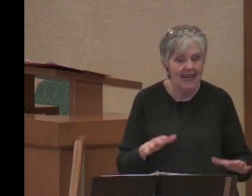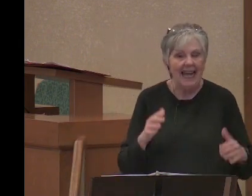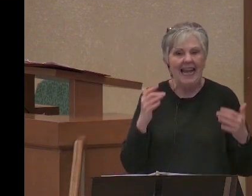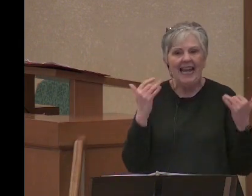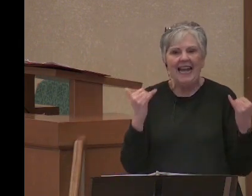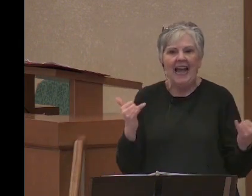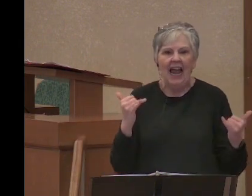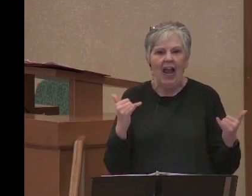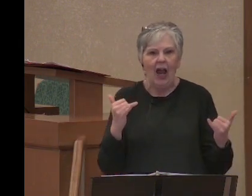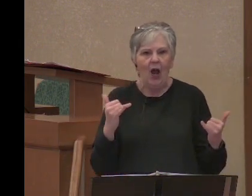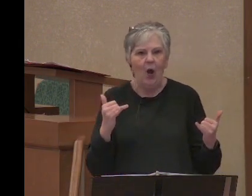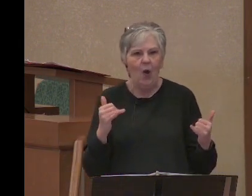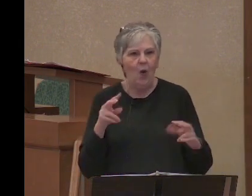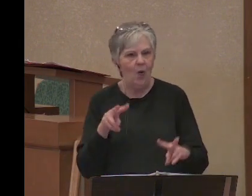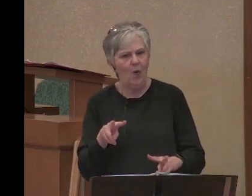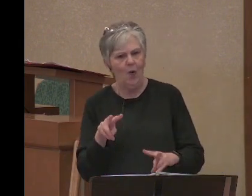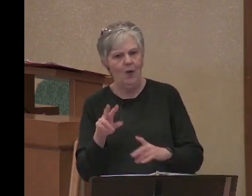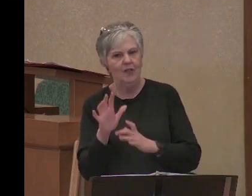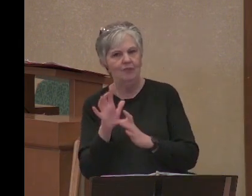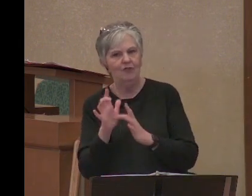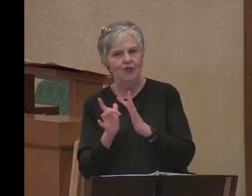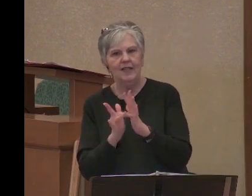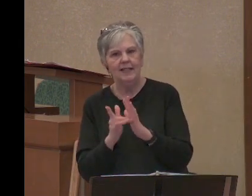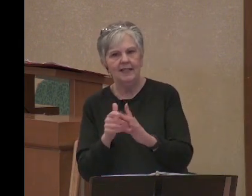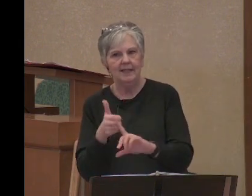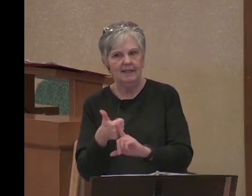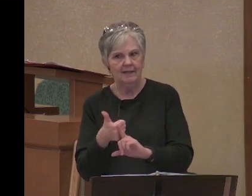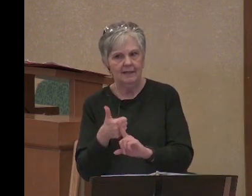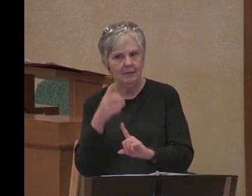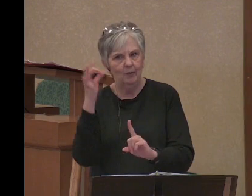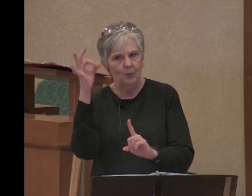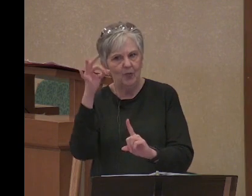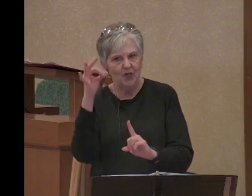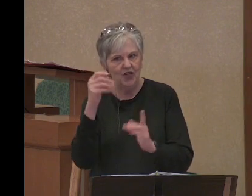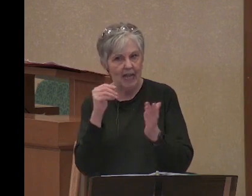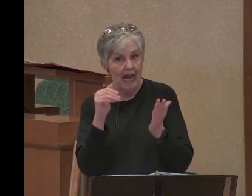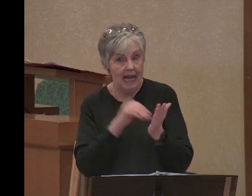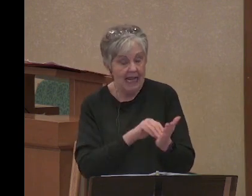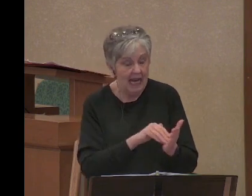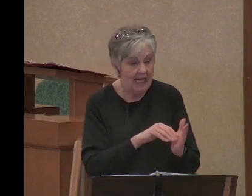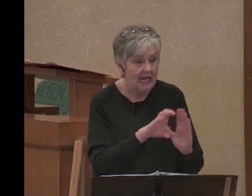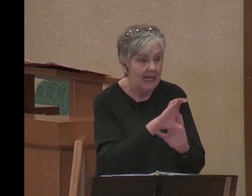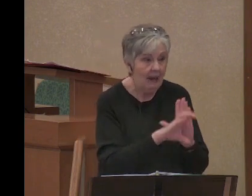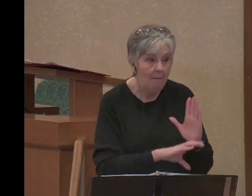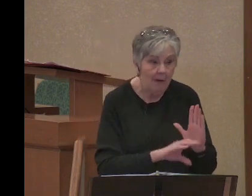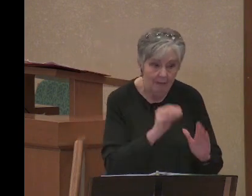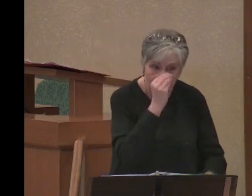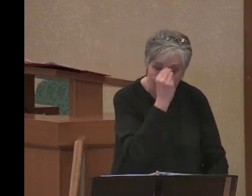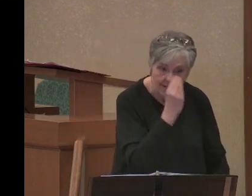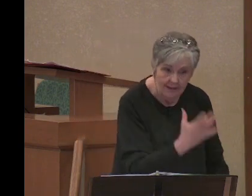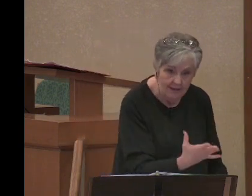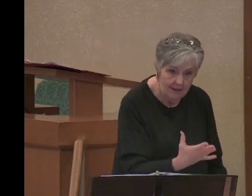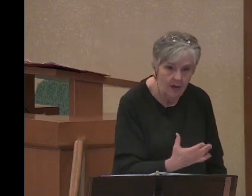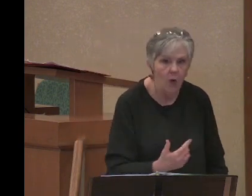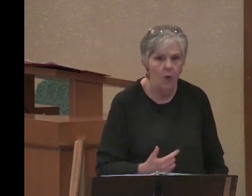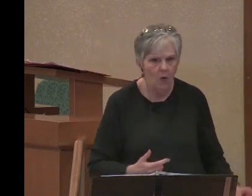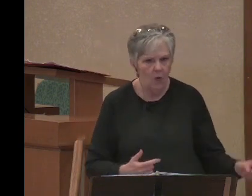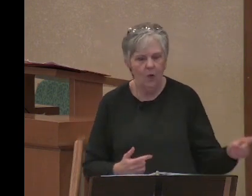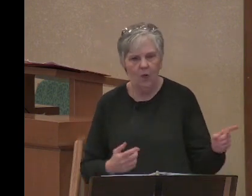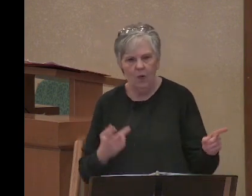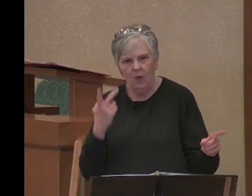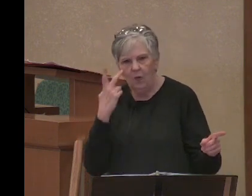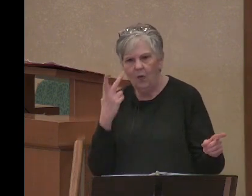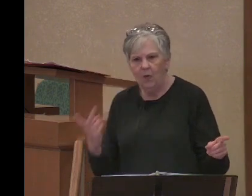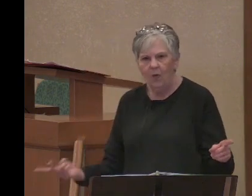forward to Jesus and his preaching. Again, mentioning these commandments would stir up memories of that